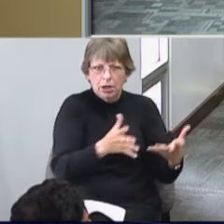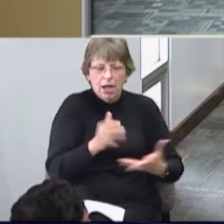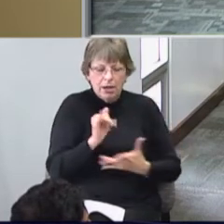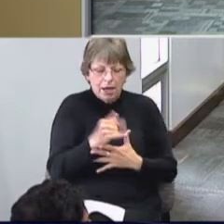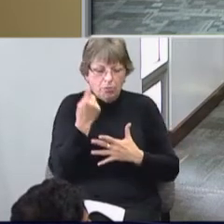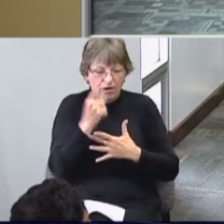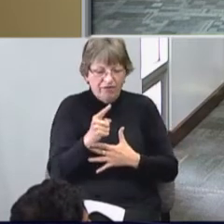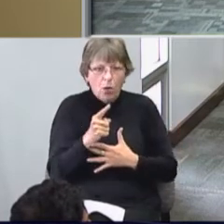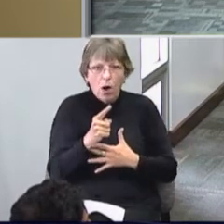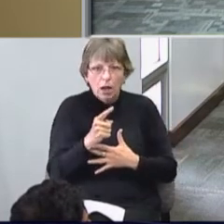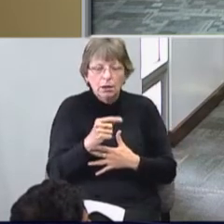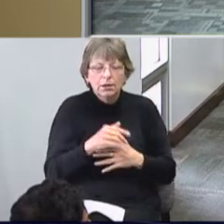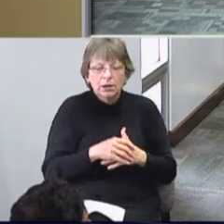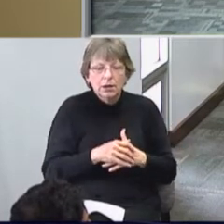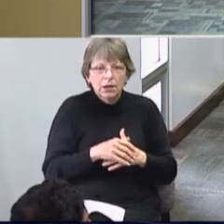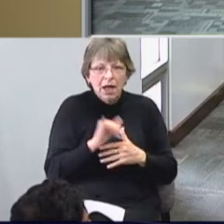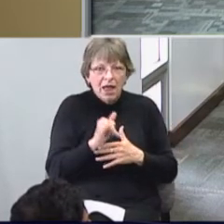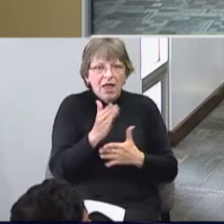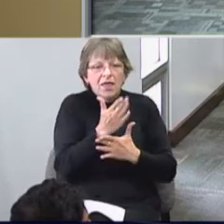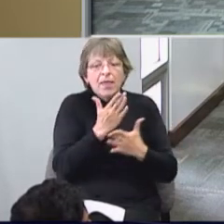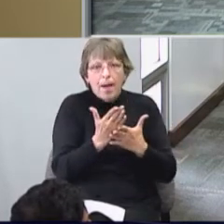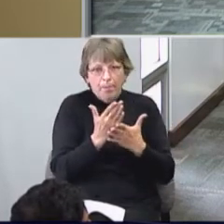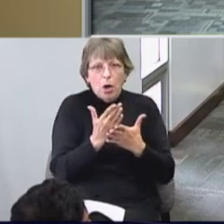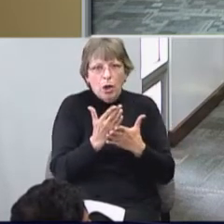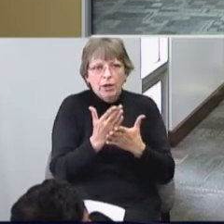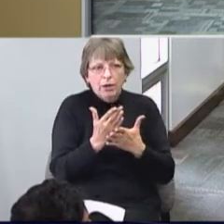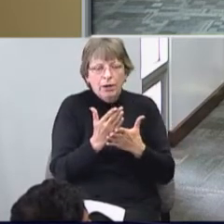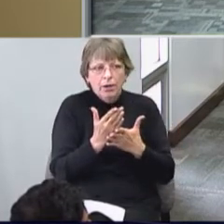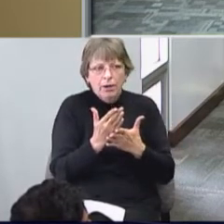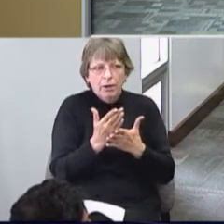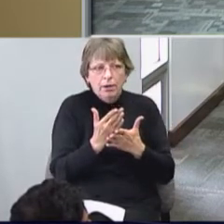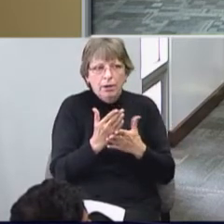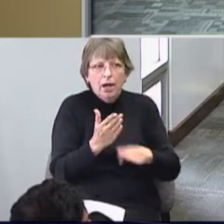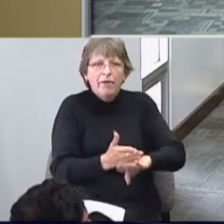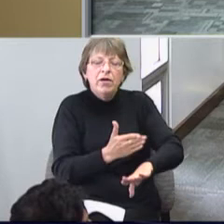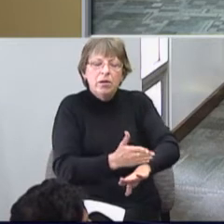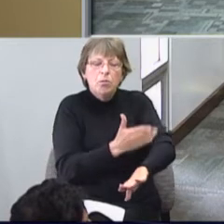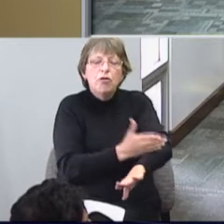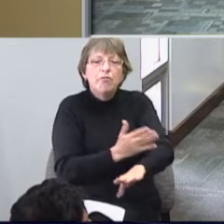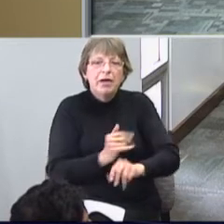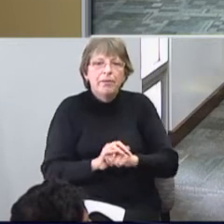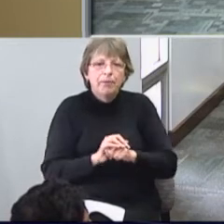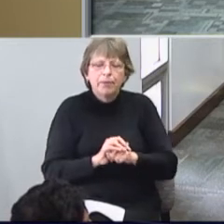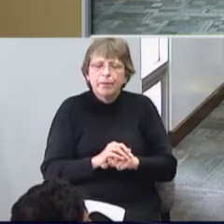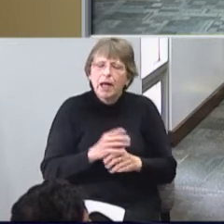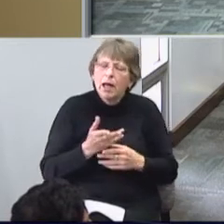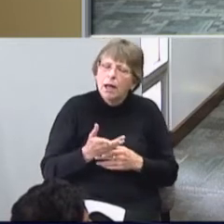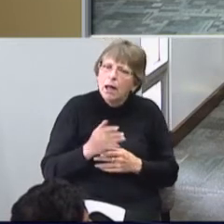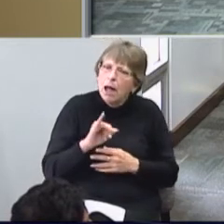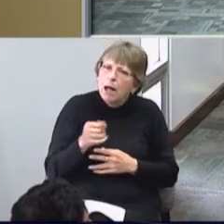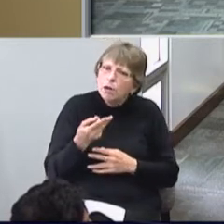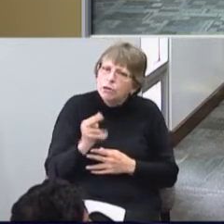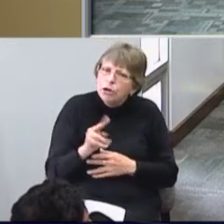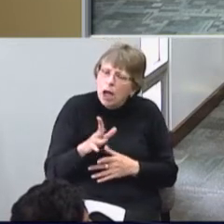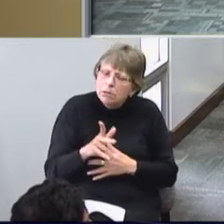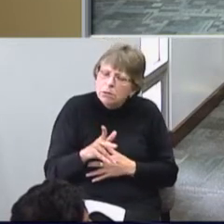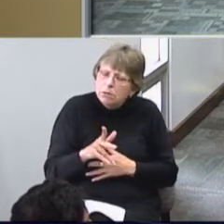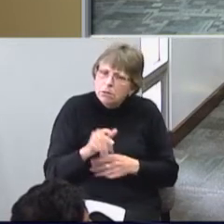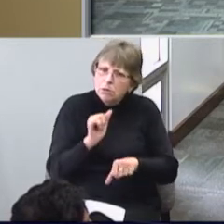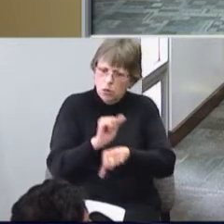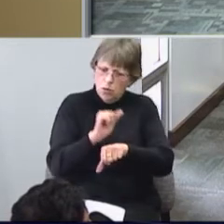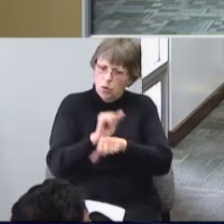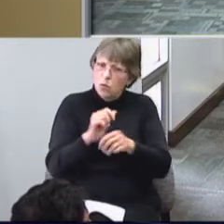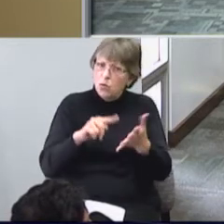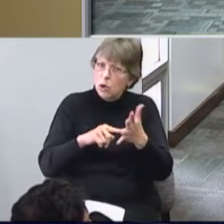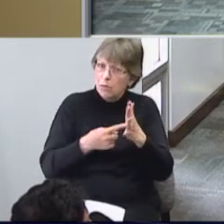for those that part of the route. John, has any of the work